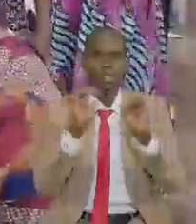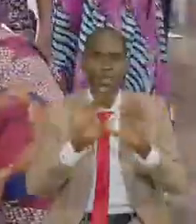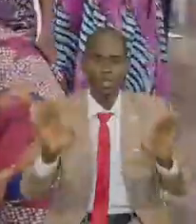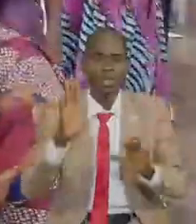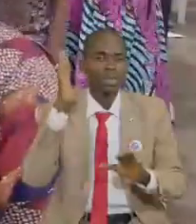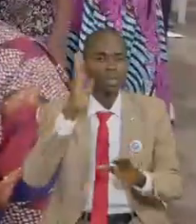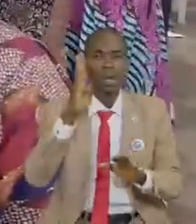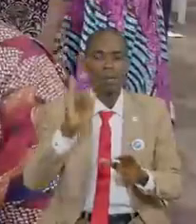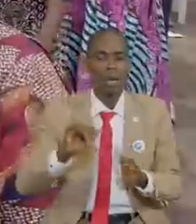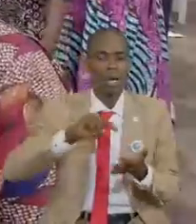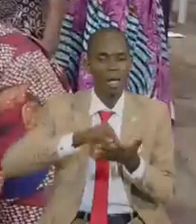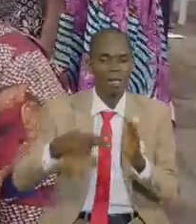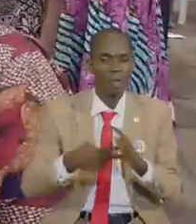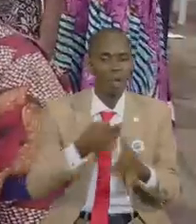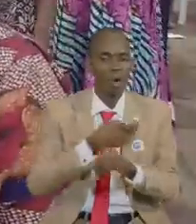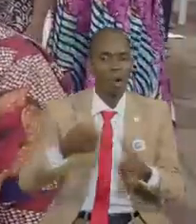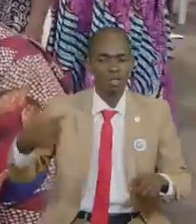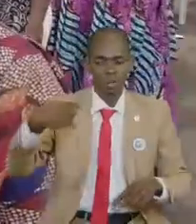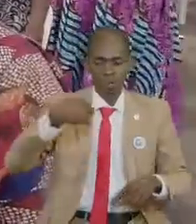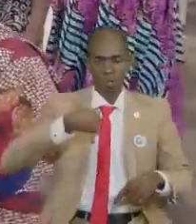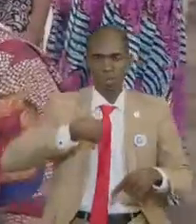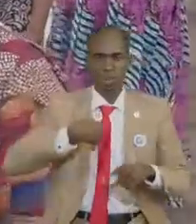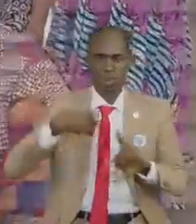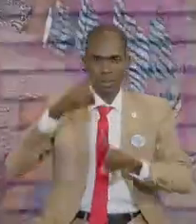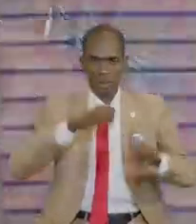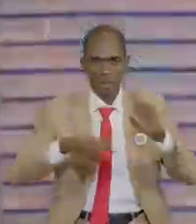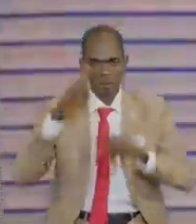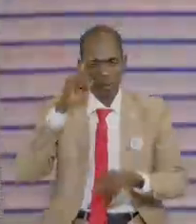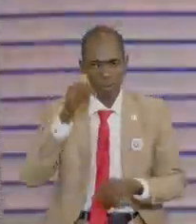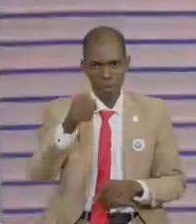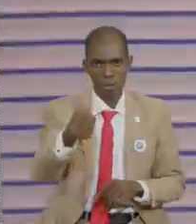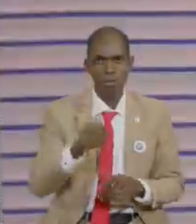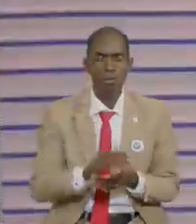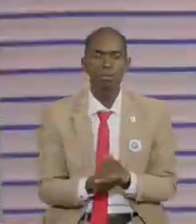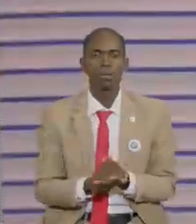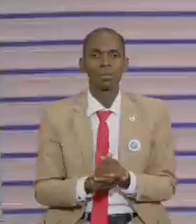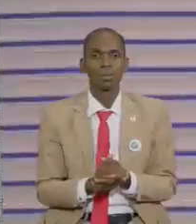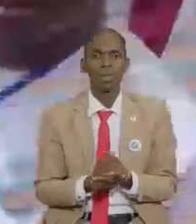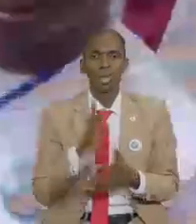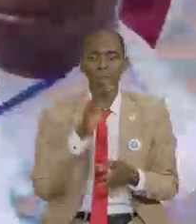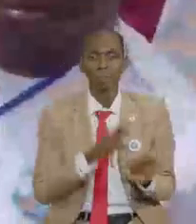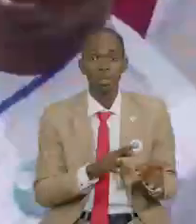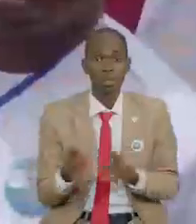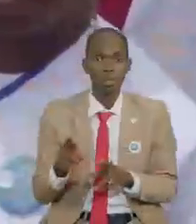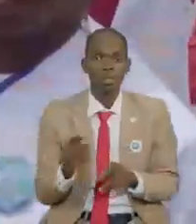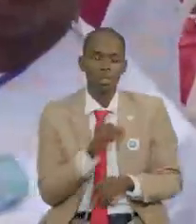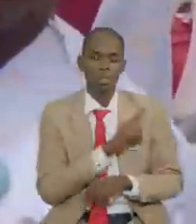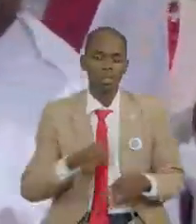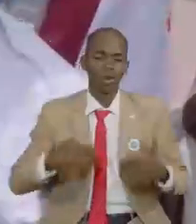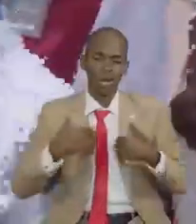any means hurt me. Where are you? The Lord has lifted you